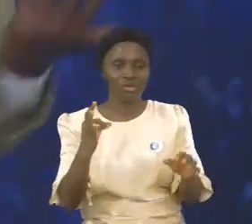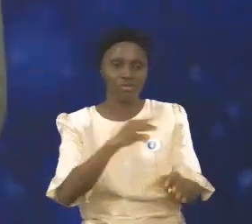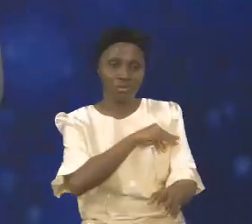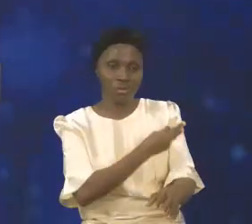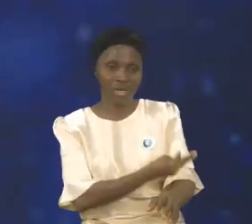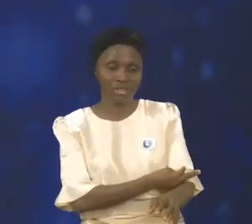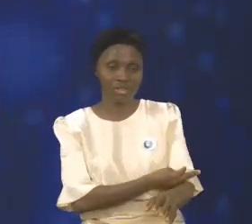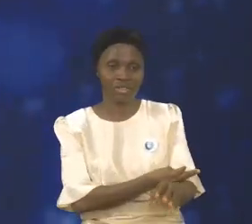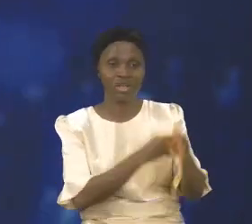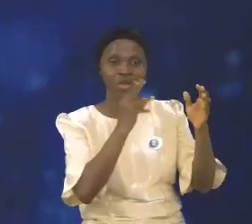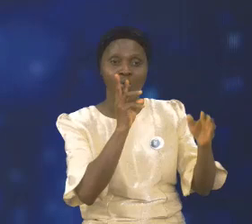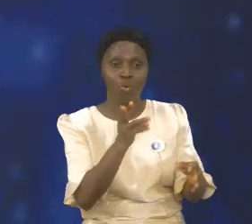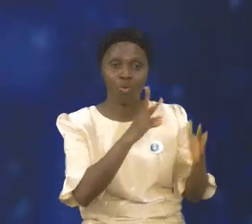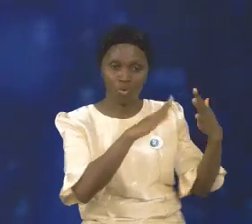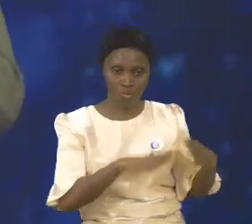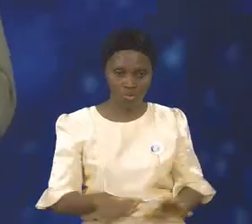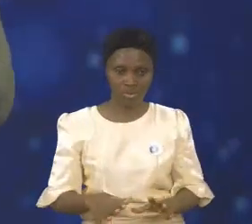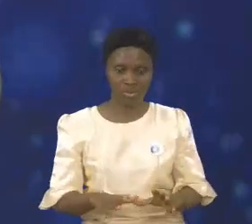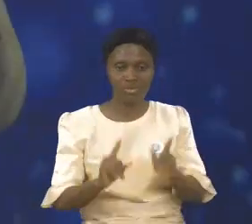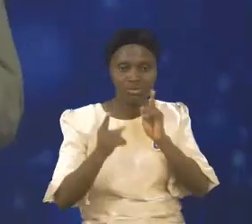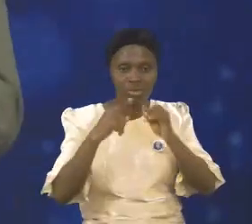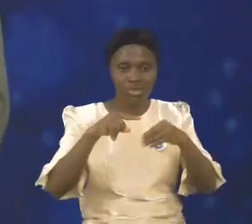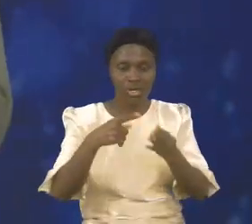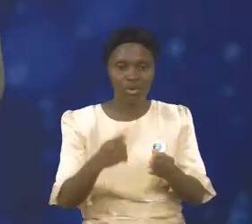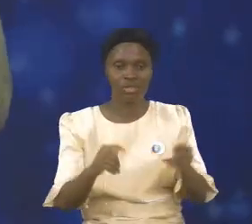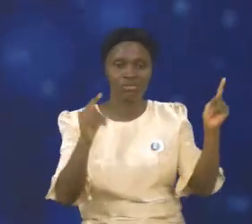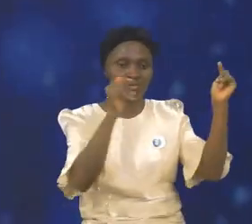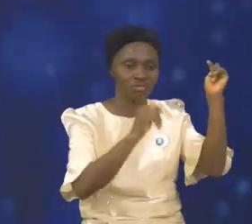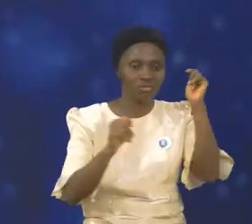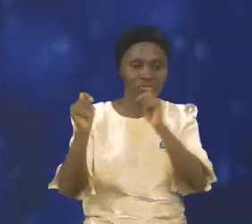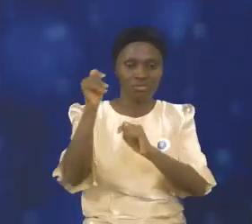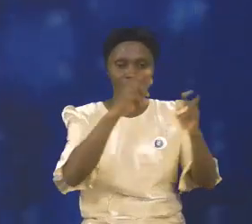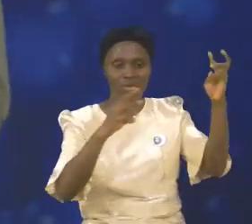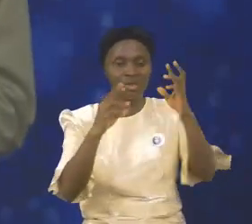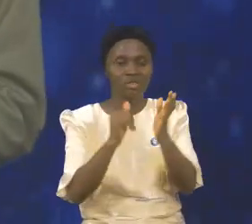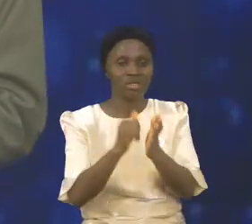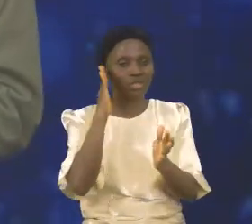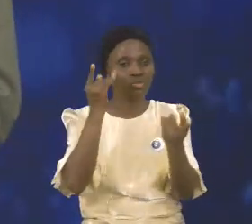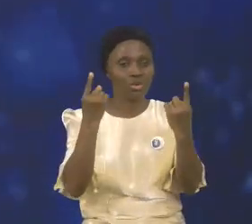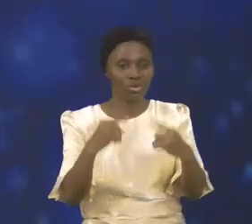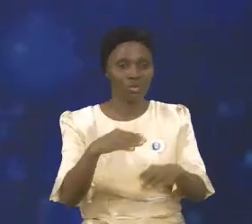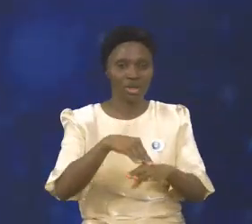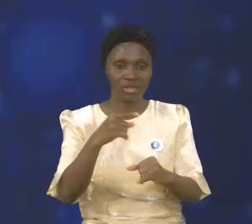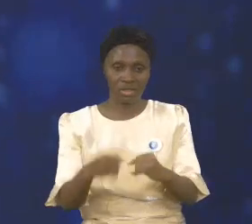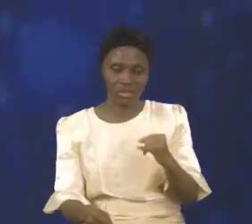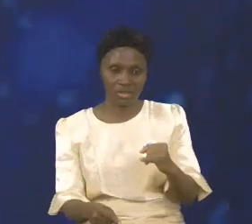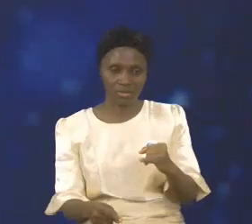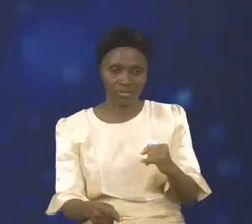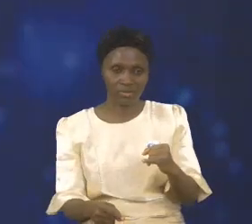will come at the end with all these Gentile powers. It tells us in verse